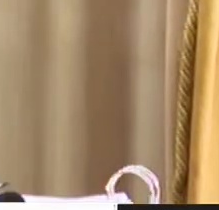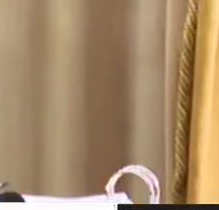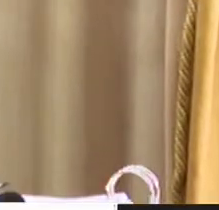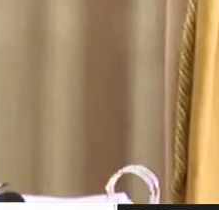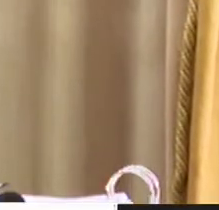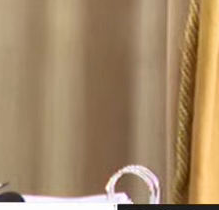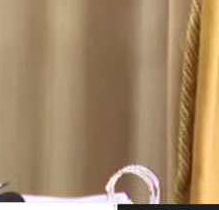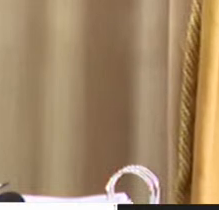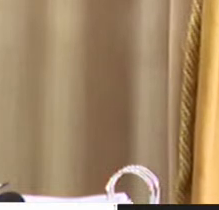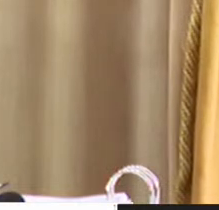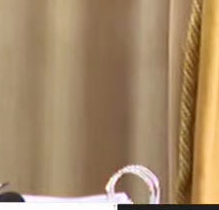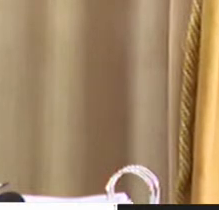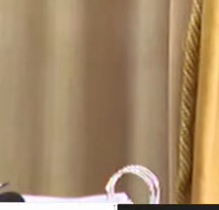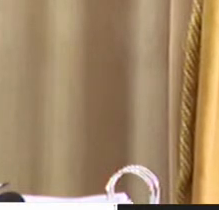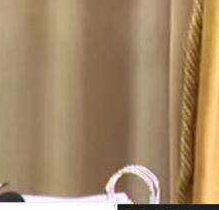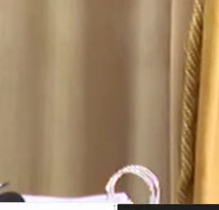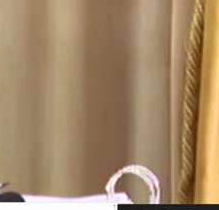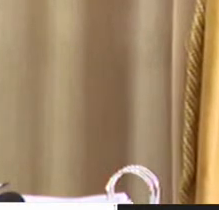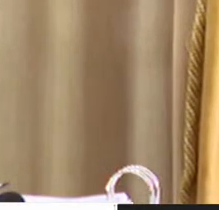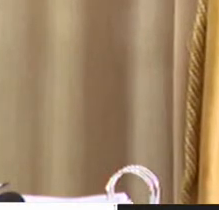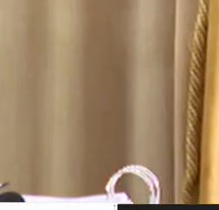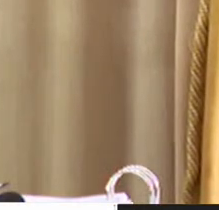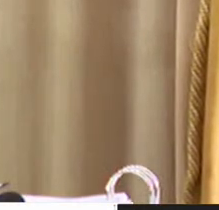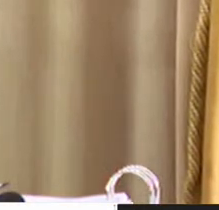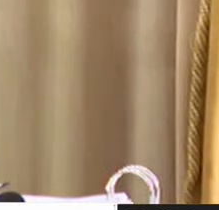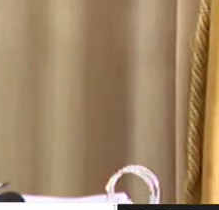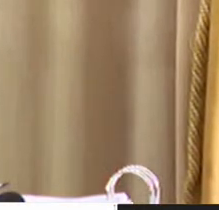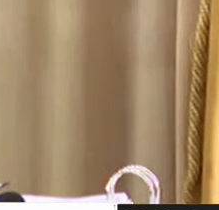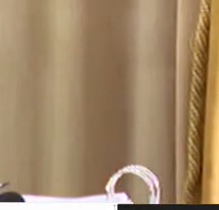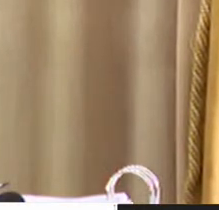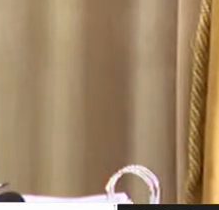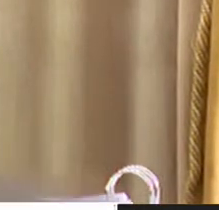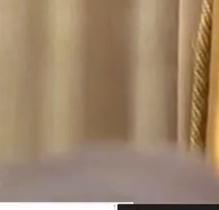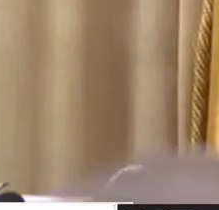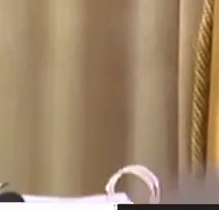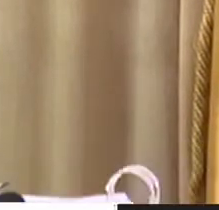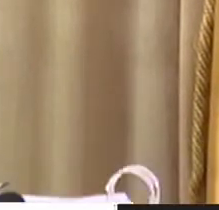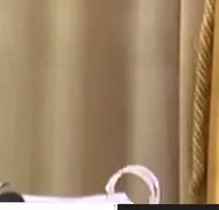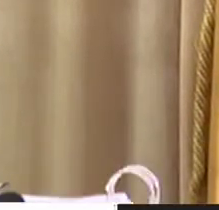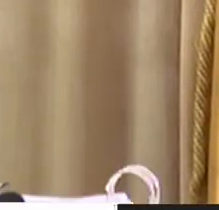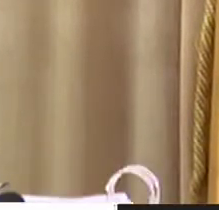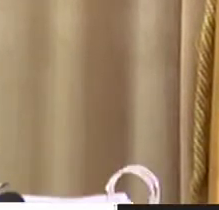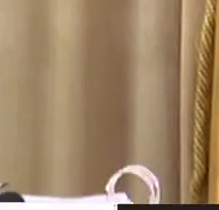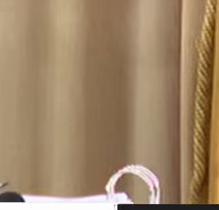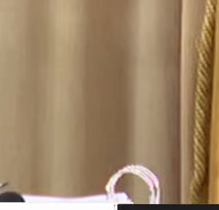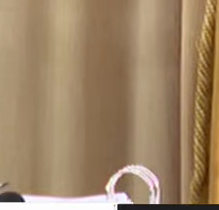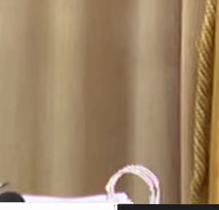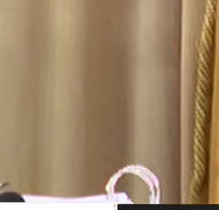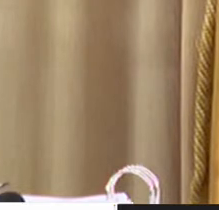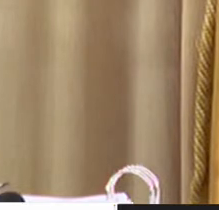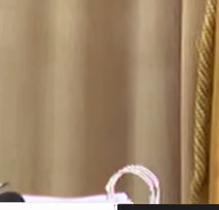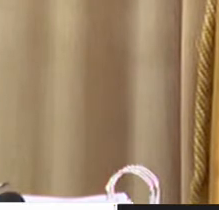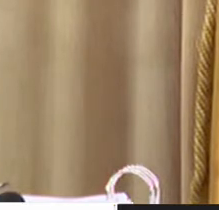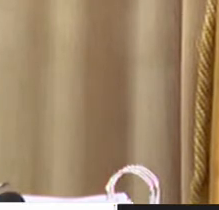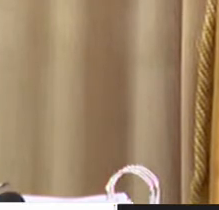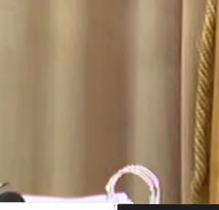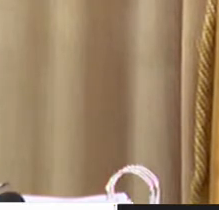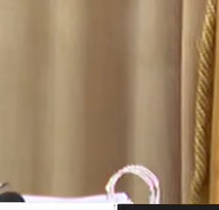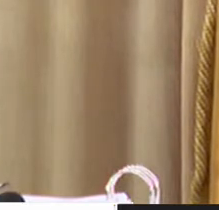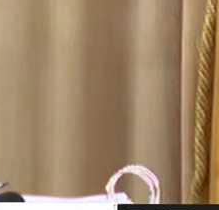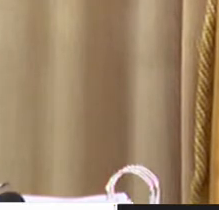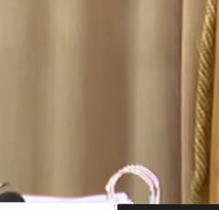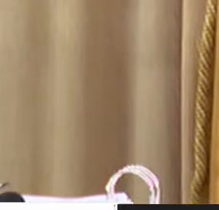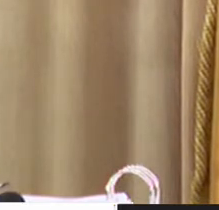staff. Dialysis, there are no staff. Even just medical workers. You go to health centers, there are no staff. It is